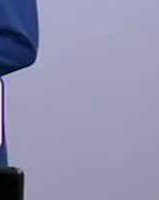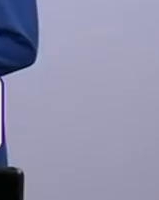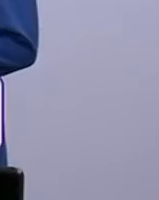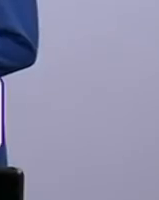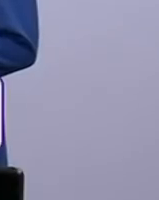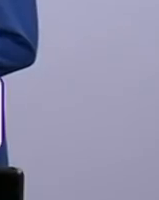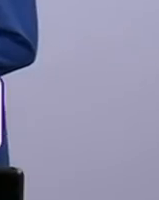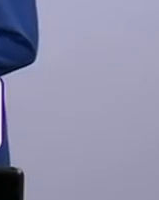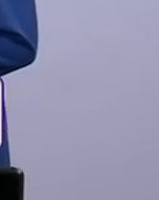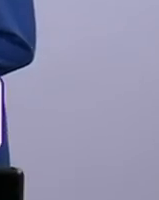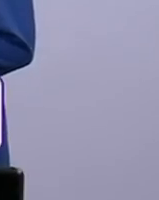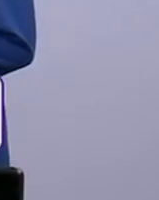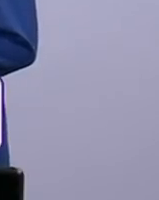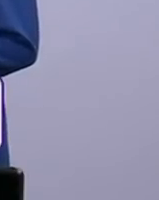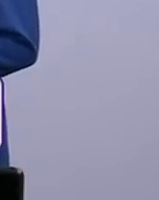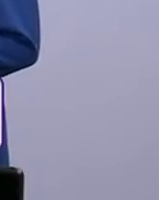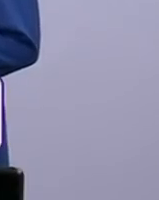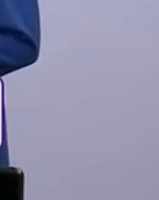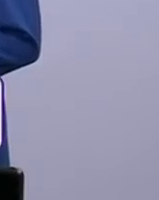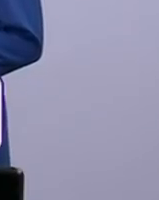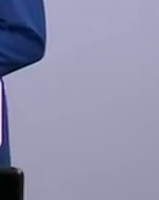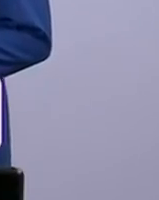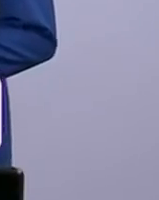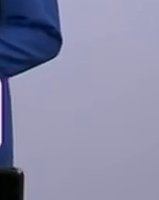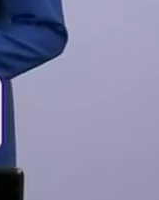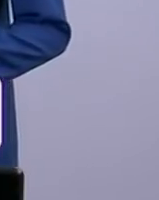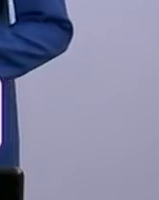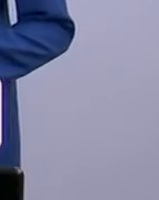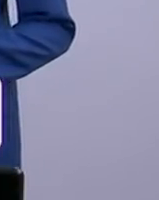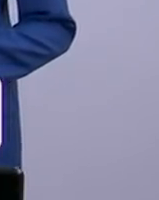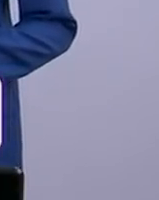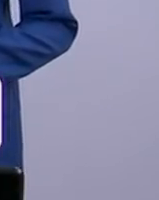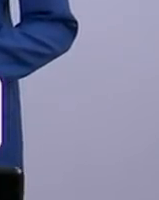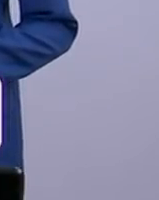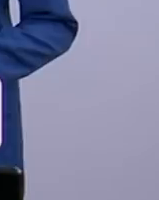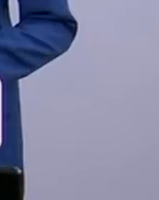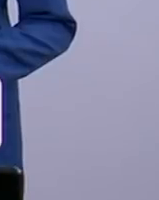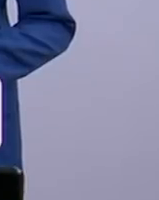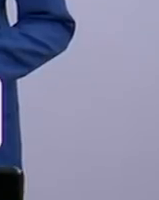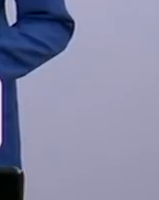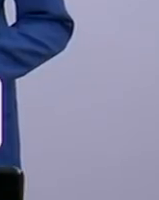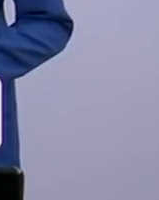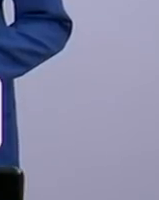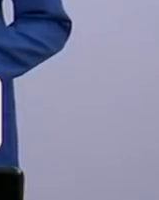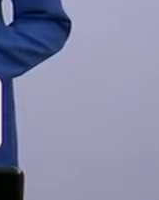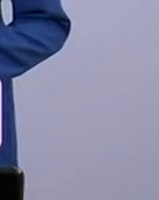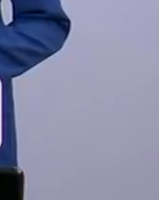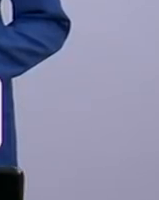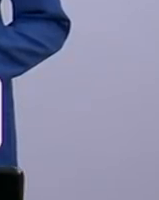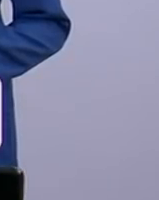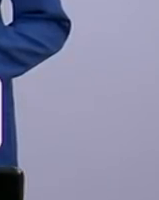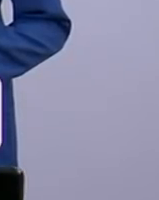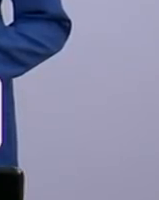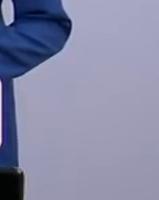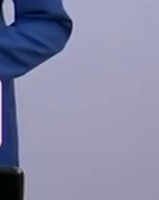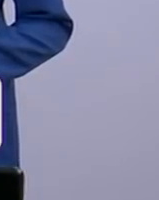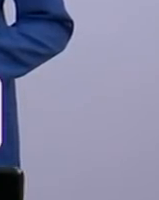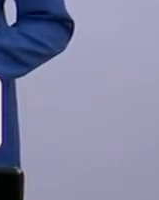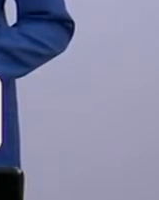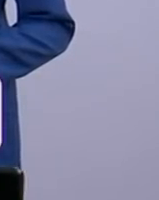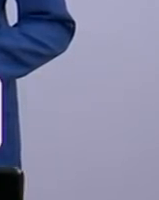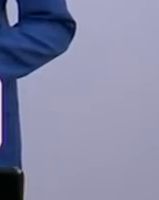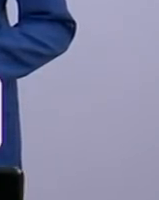projects carefully and call the shots in an office. If you have completed four or five sentences